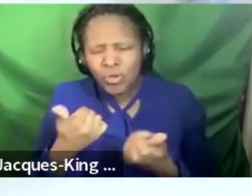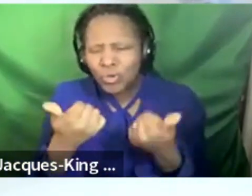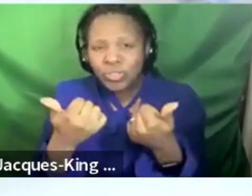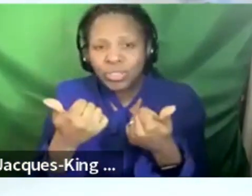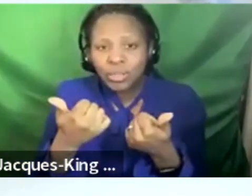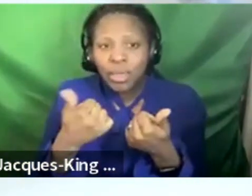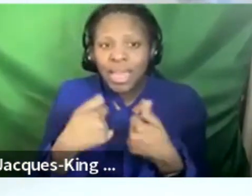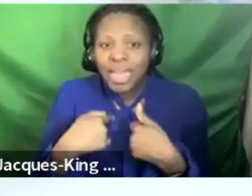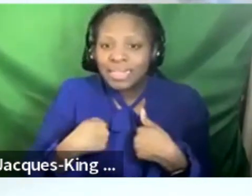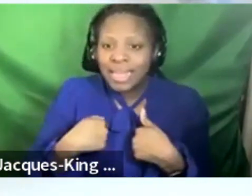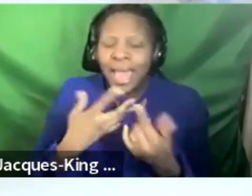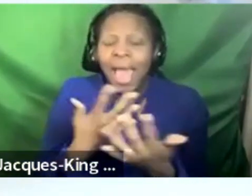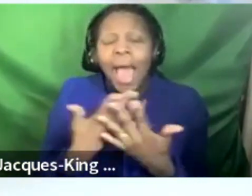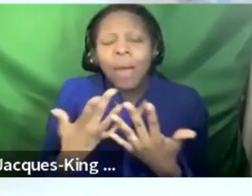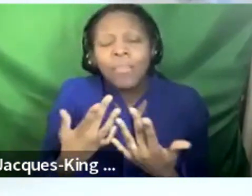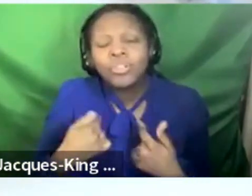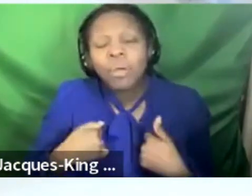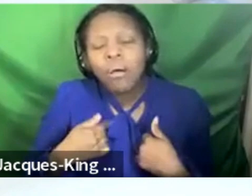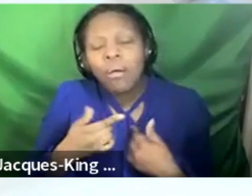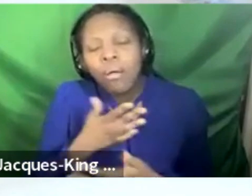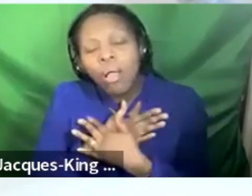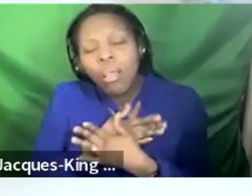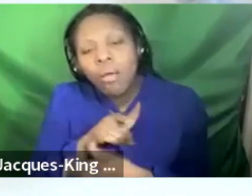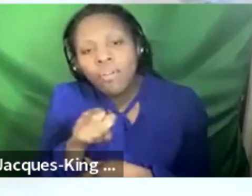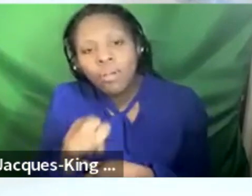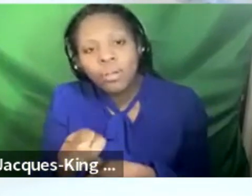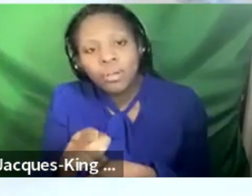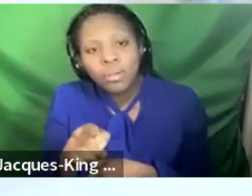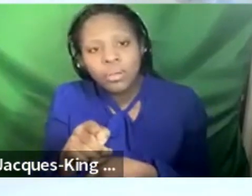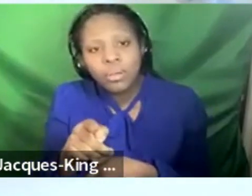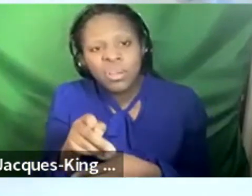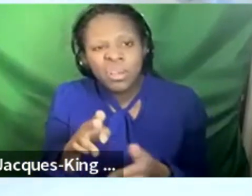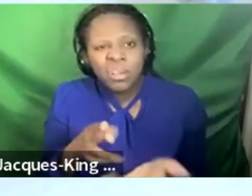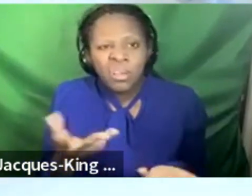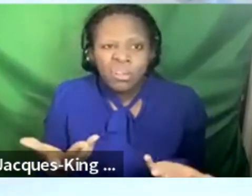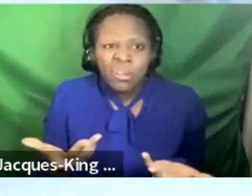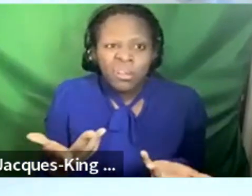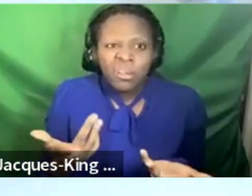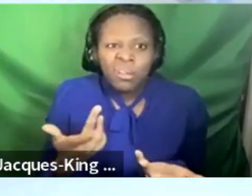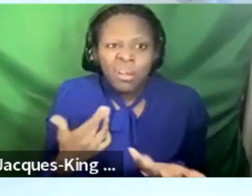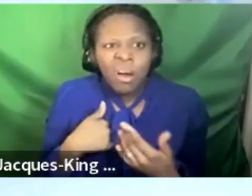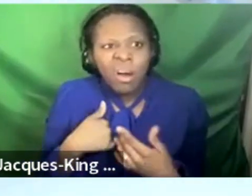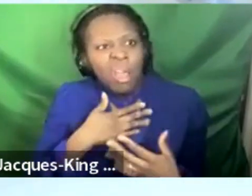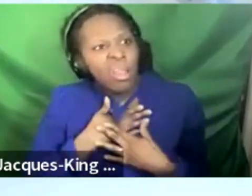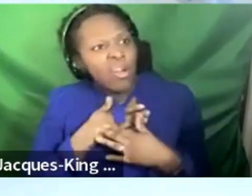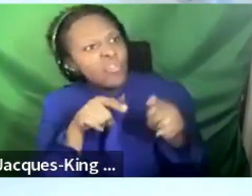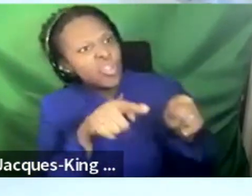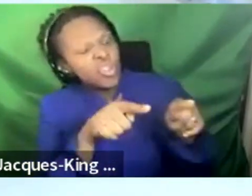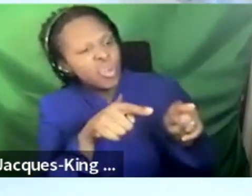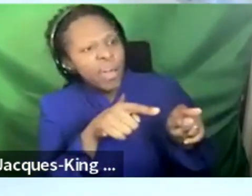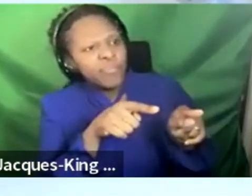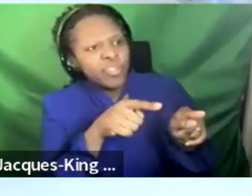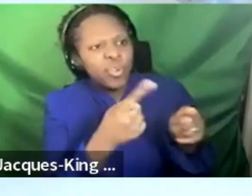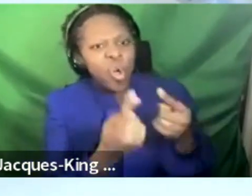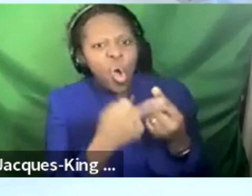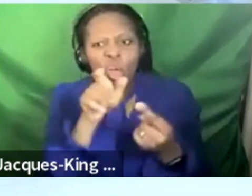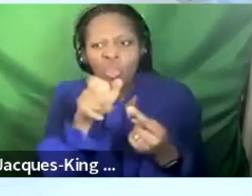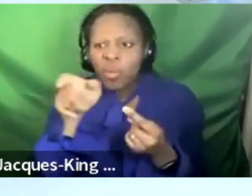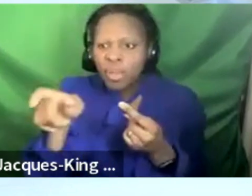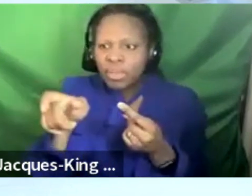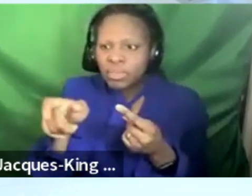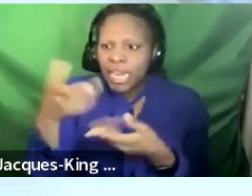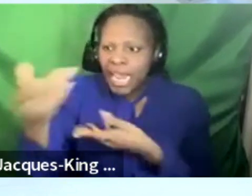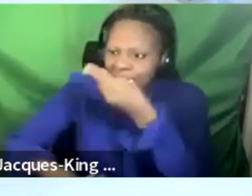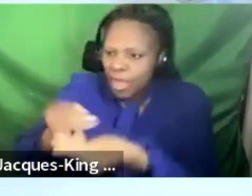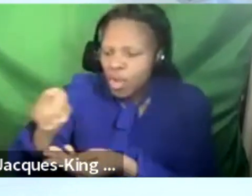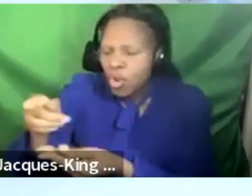use the words that I'm no good at using and tell her how much I love her. Viola's like, well, this sucks. I'm in love with you.